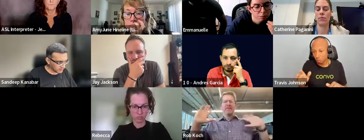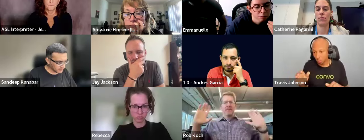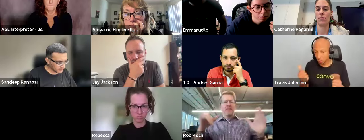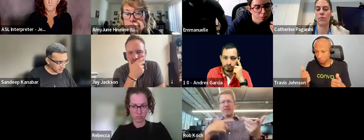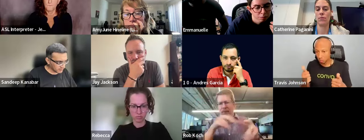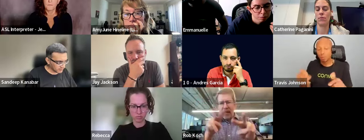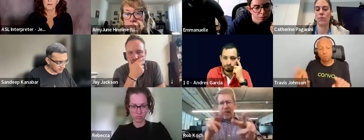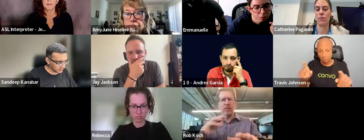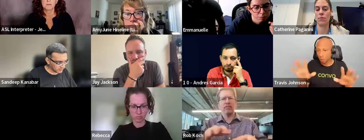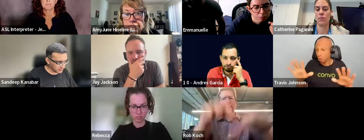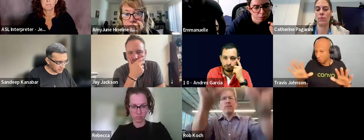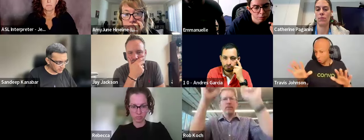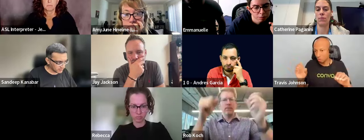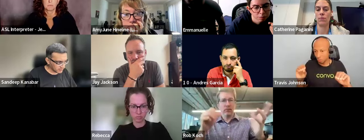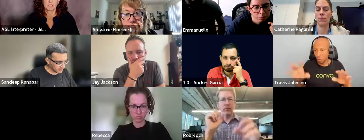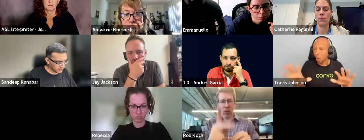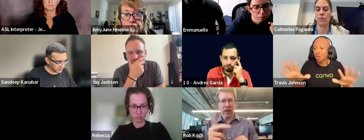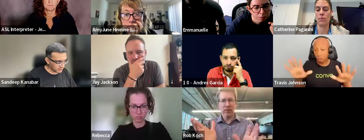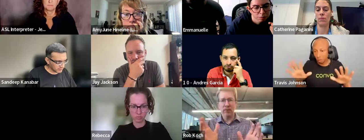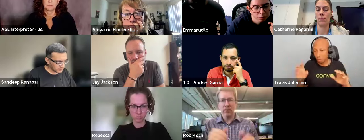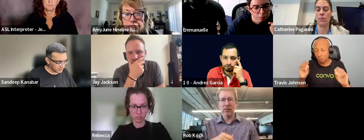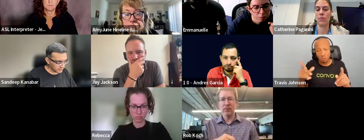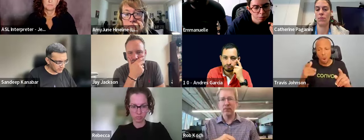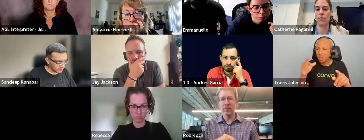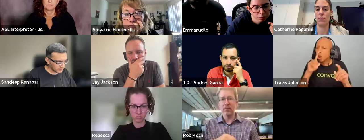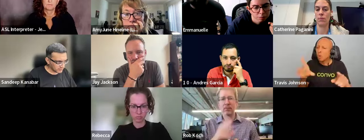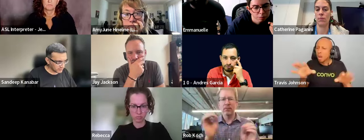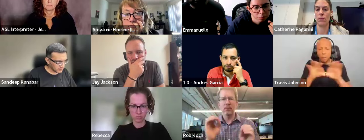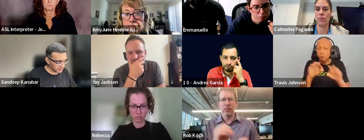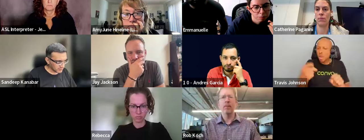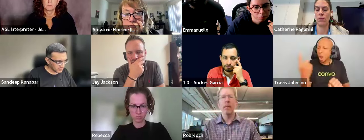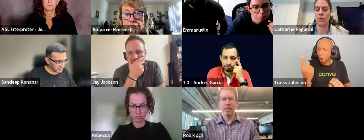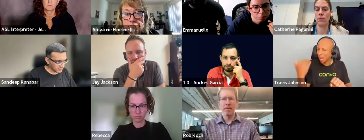where you want it. And that's it. You tell us what you want us to do and we'll get it taken care of. Okay.